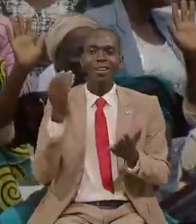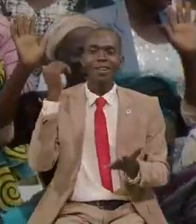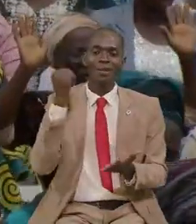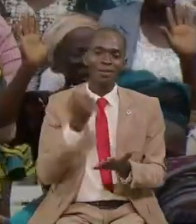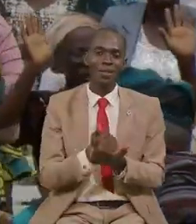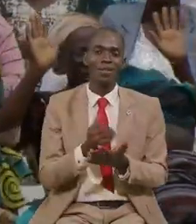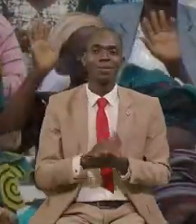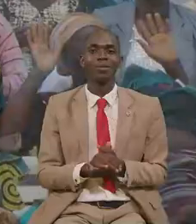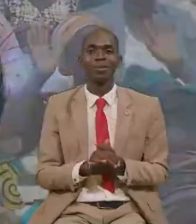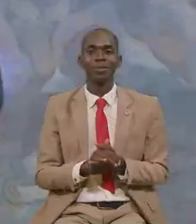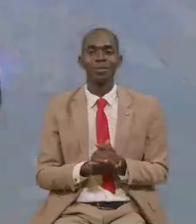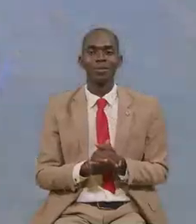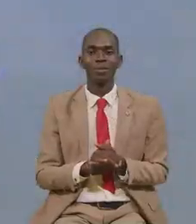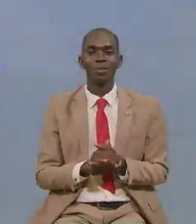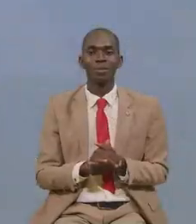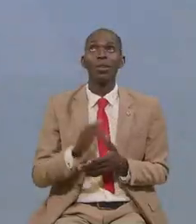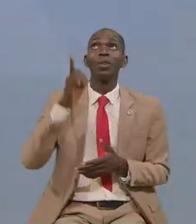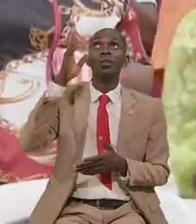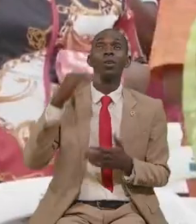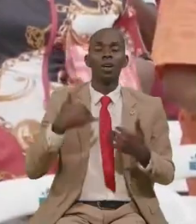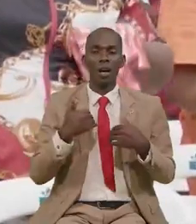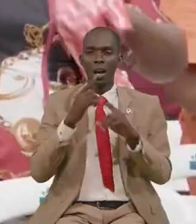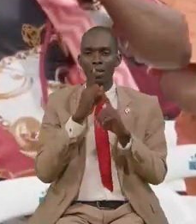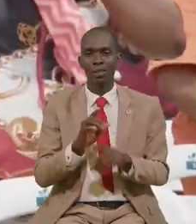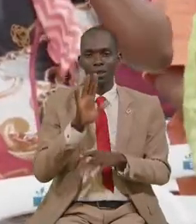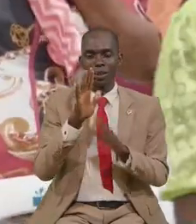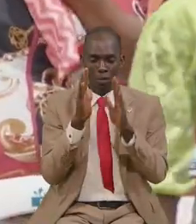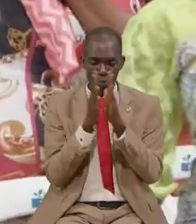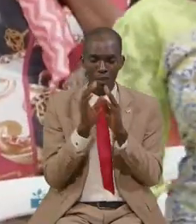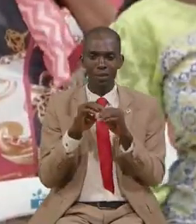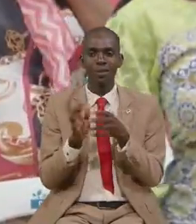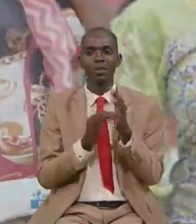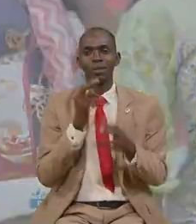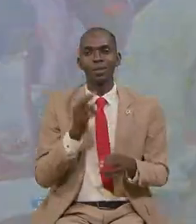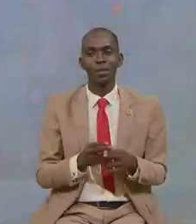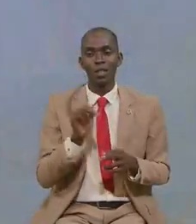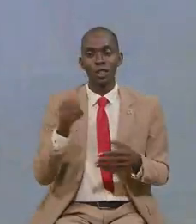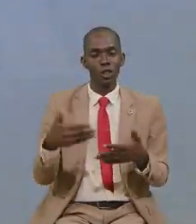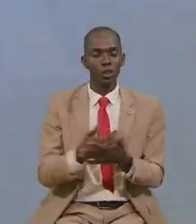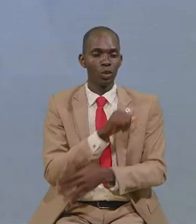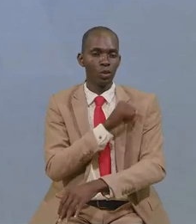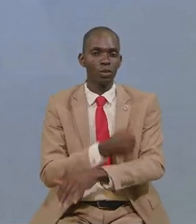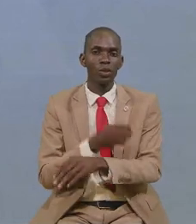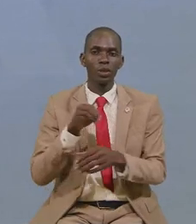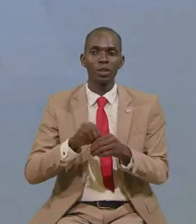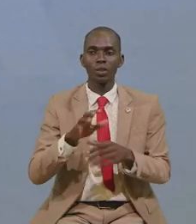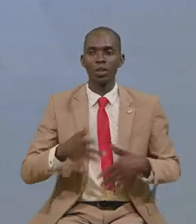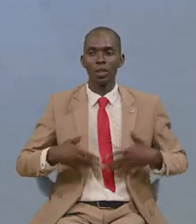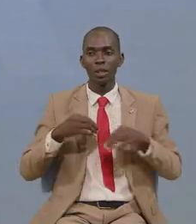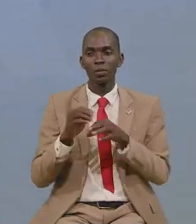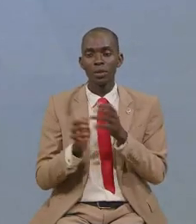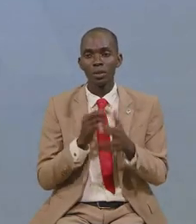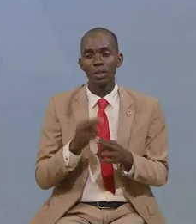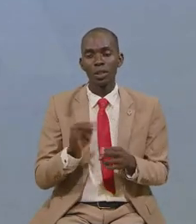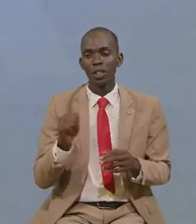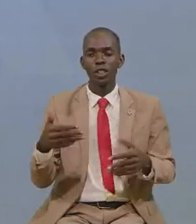God has answered your prayer. A new authority in your life. A new power